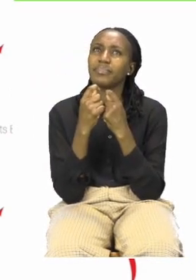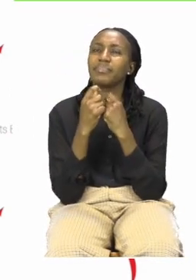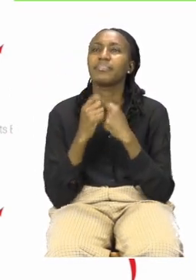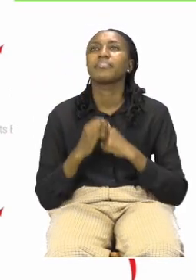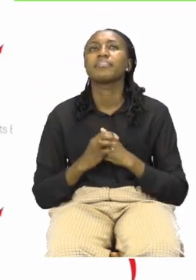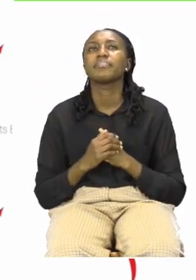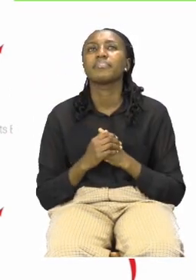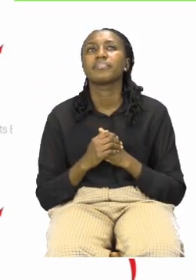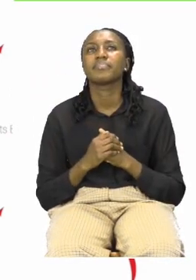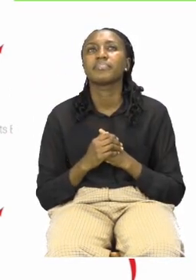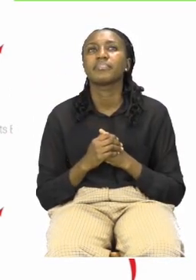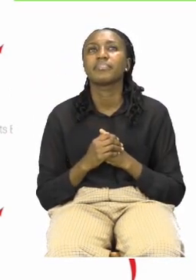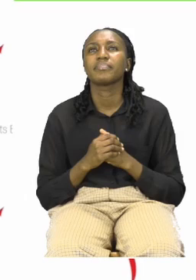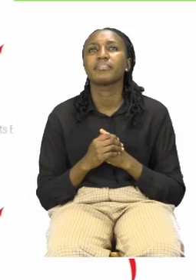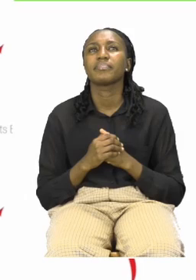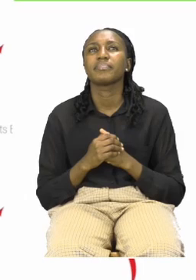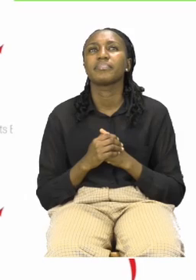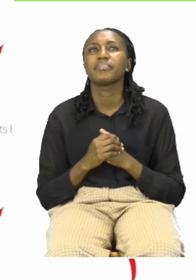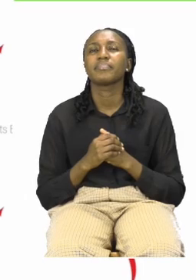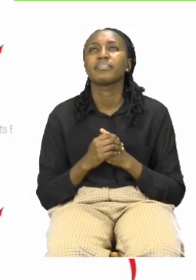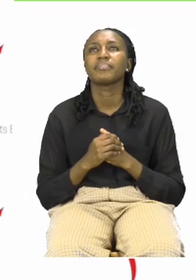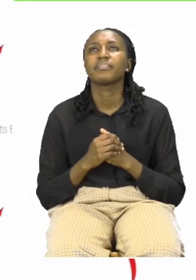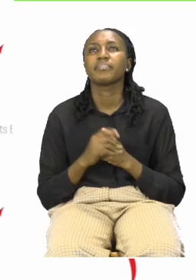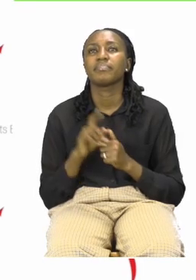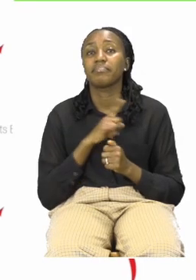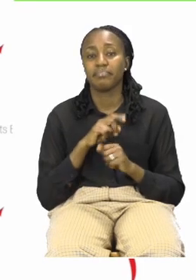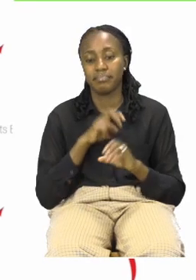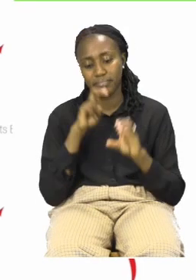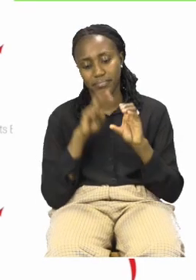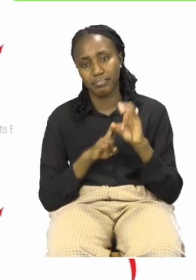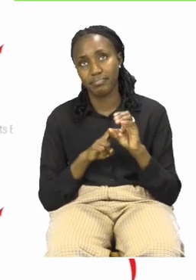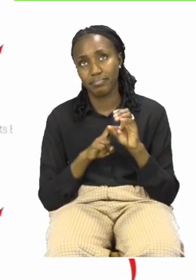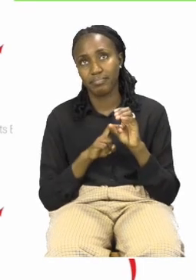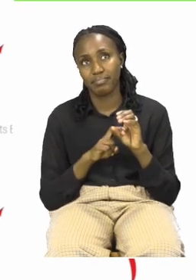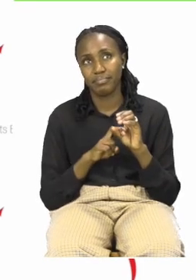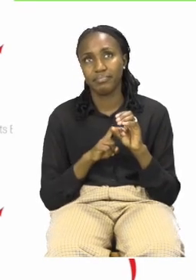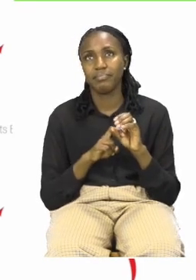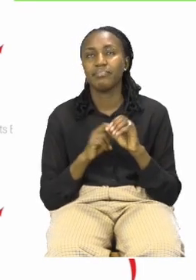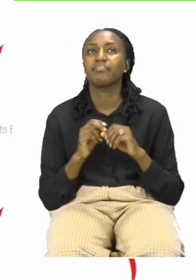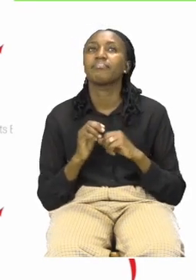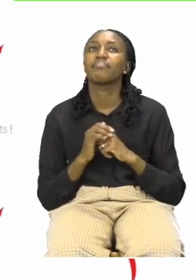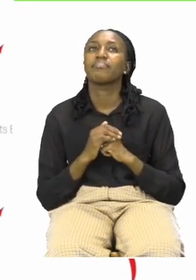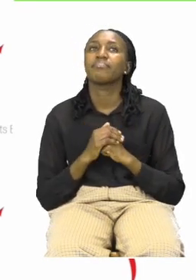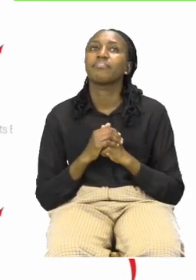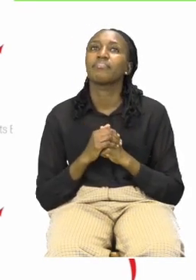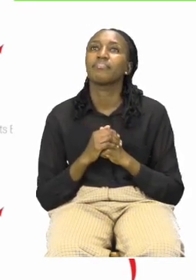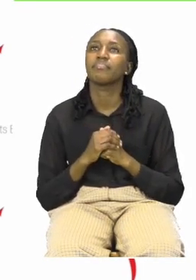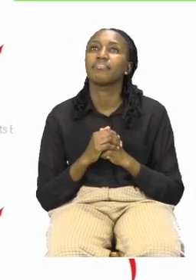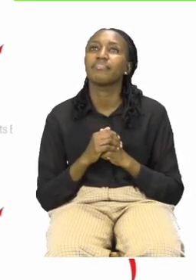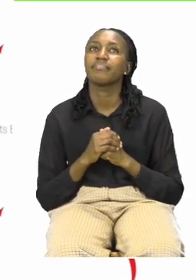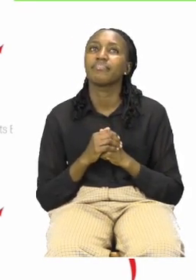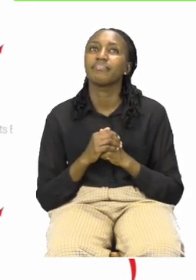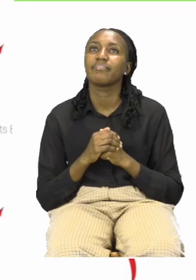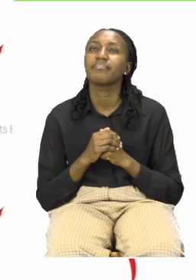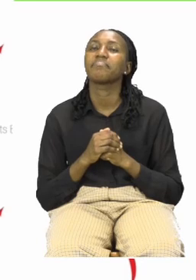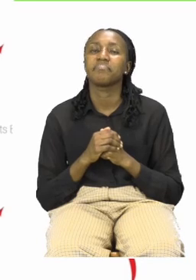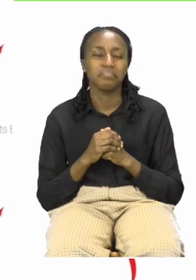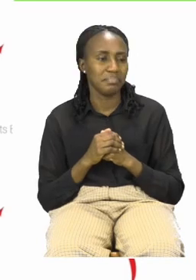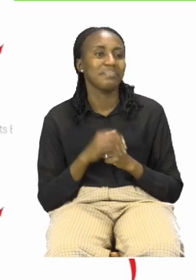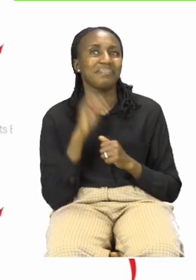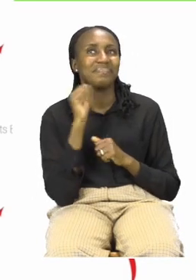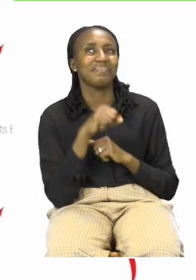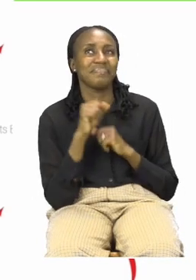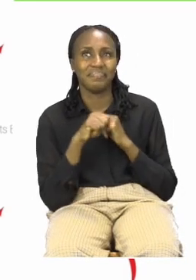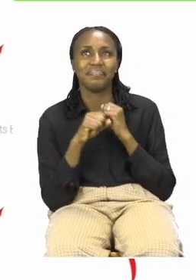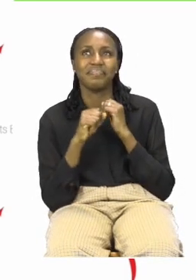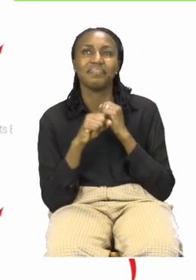amazing tournaments and to be able to qualify for national colors, and that is ultimately what you want. What you want, it's true, that's right.